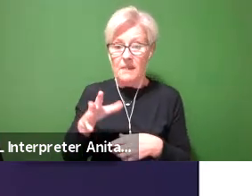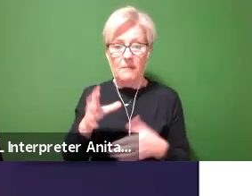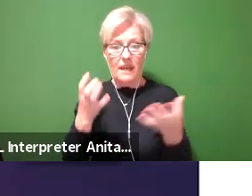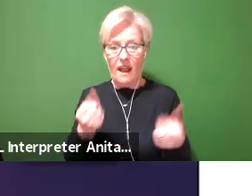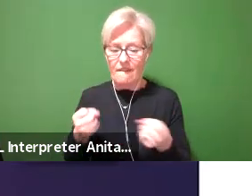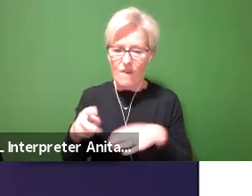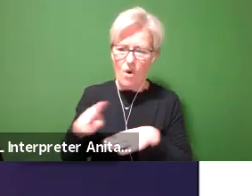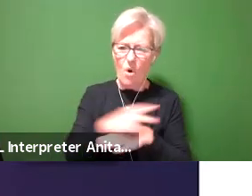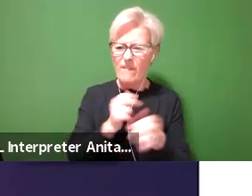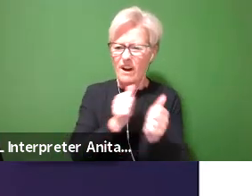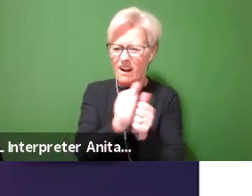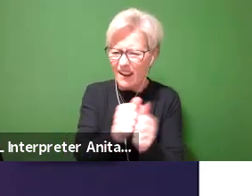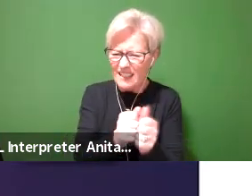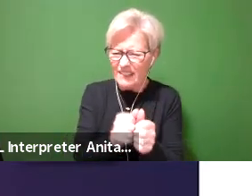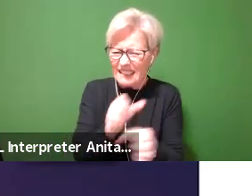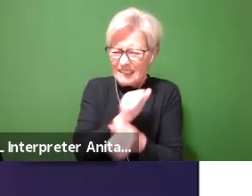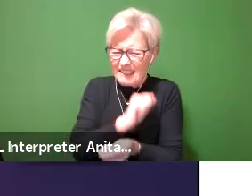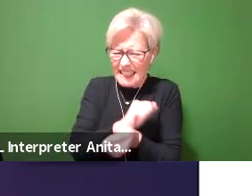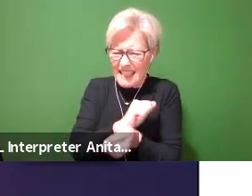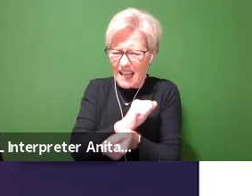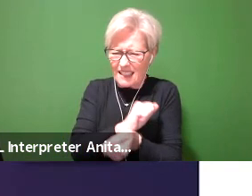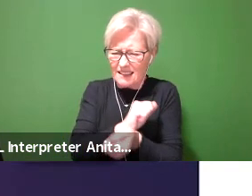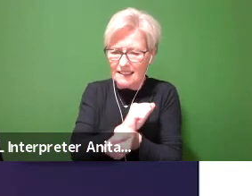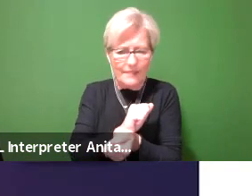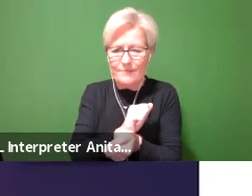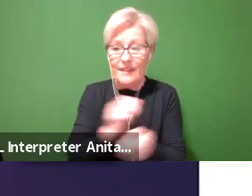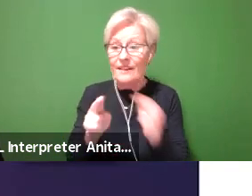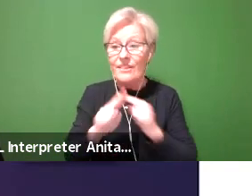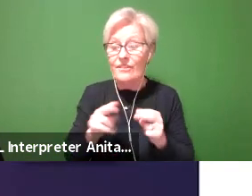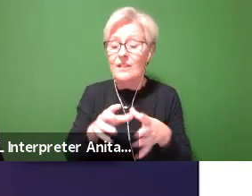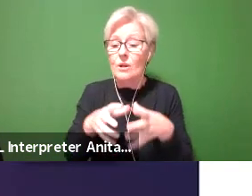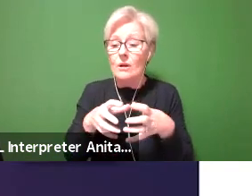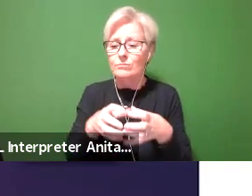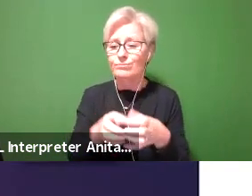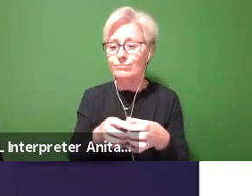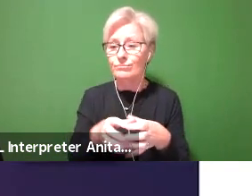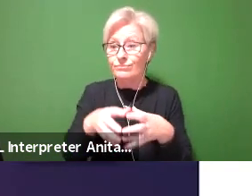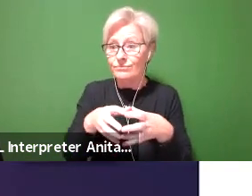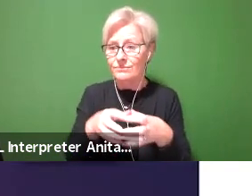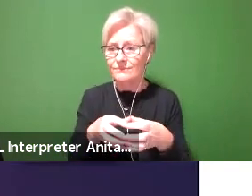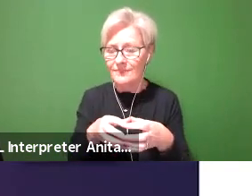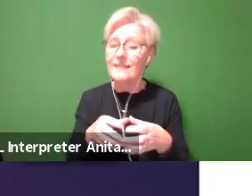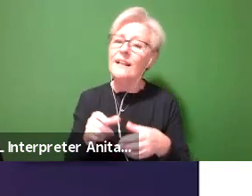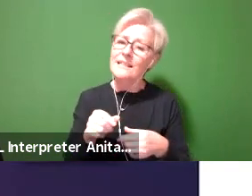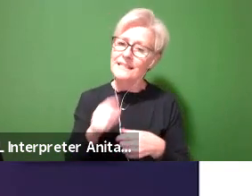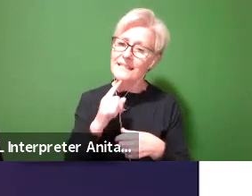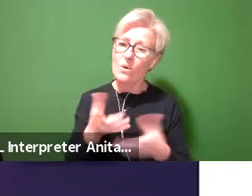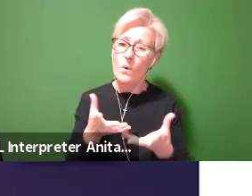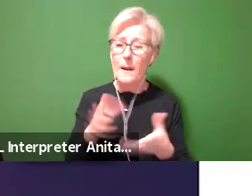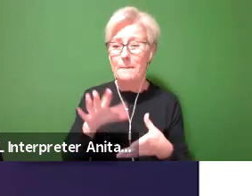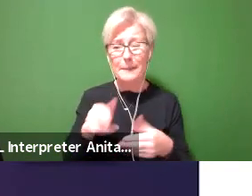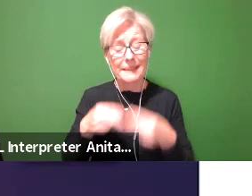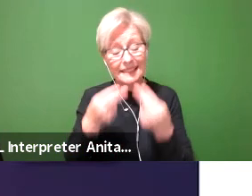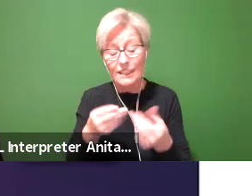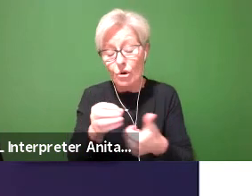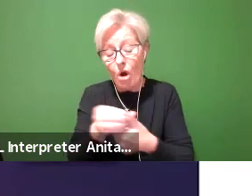really tight and painful pelvic floor muscles that are just not contracting and relaxing optimally, in which case you might need other forms